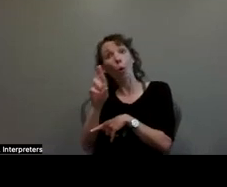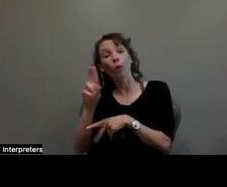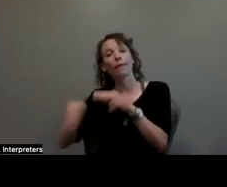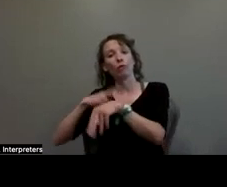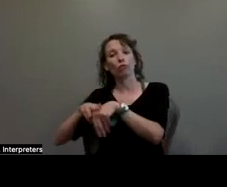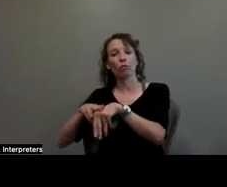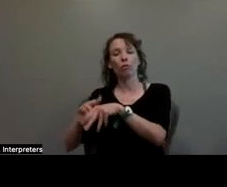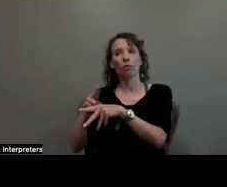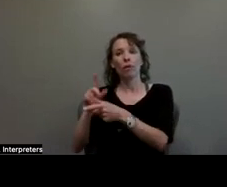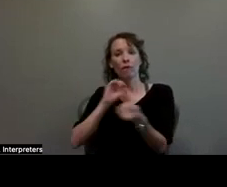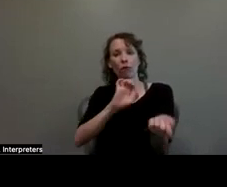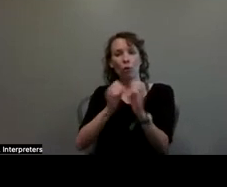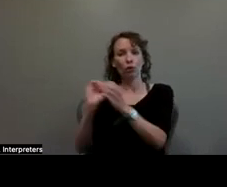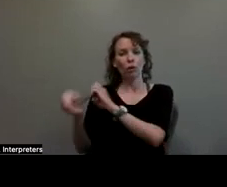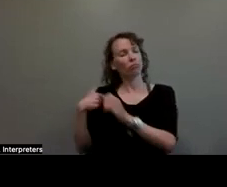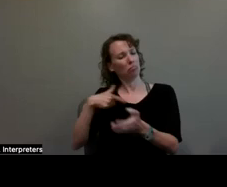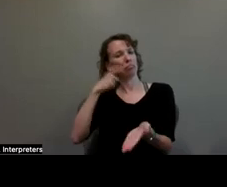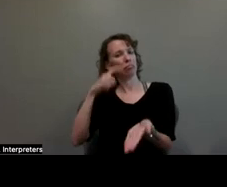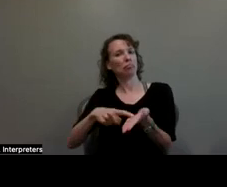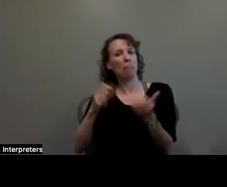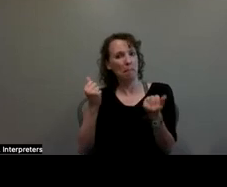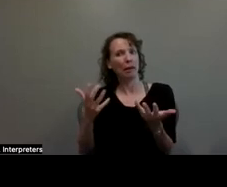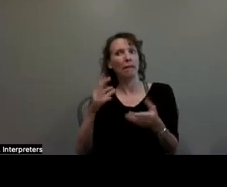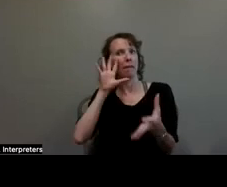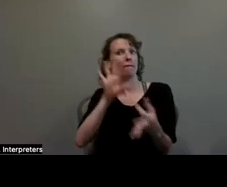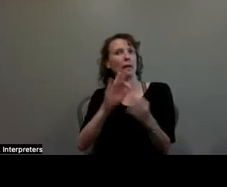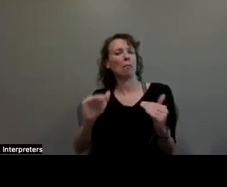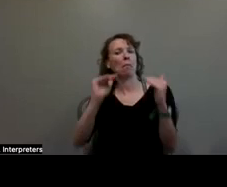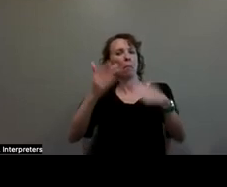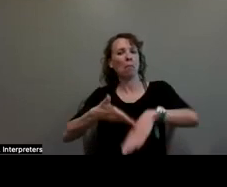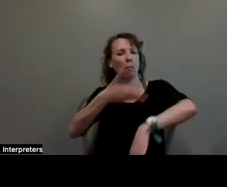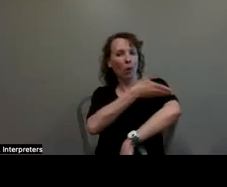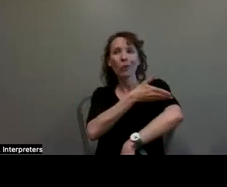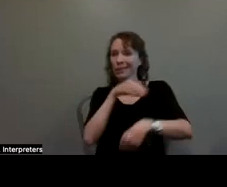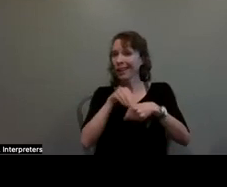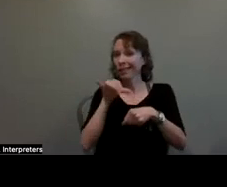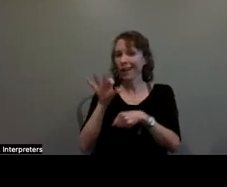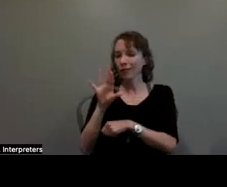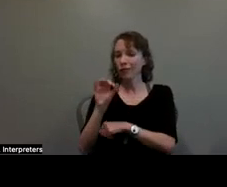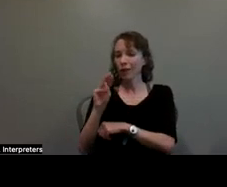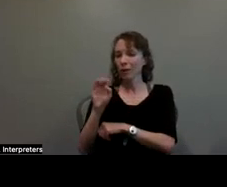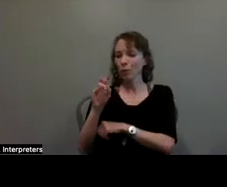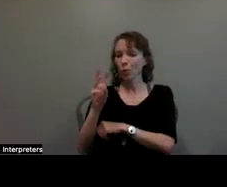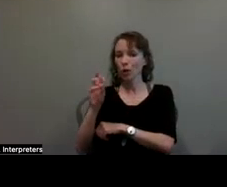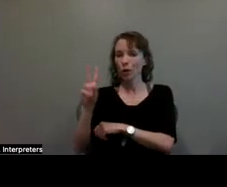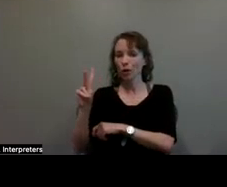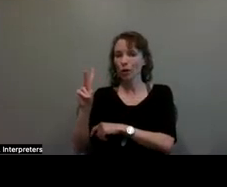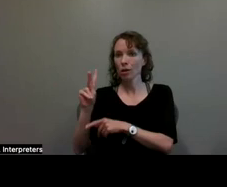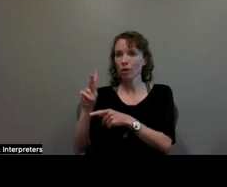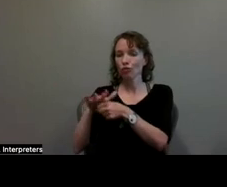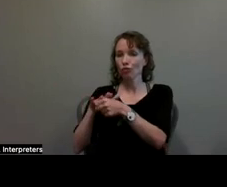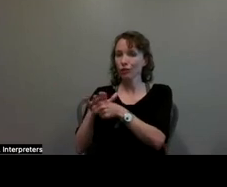actually improved affinity were in these framework regions that are sometimes excluded from artificial